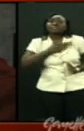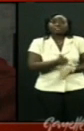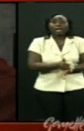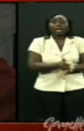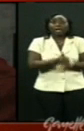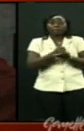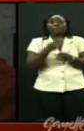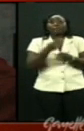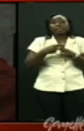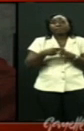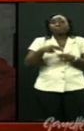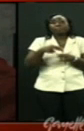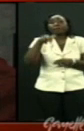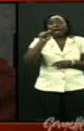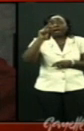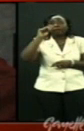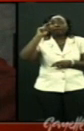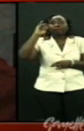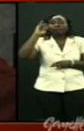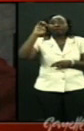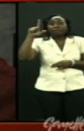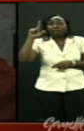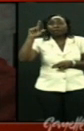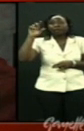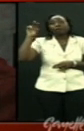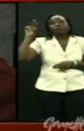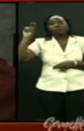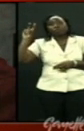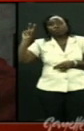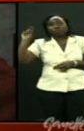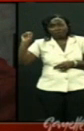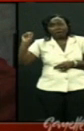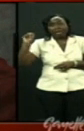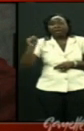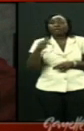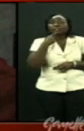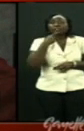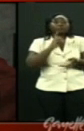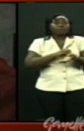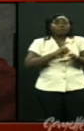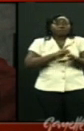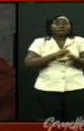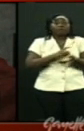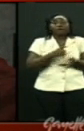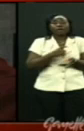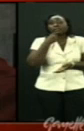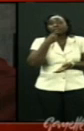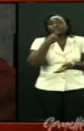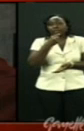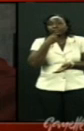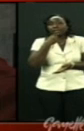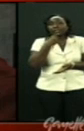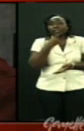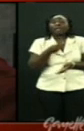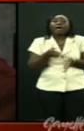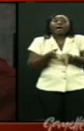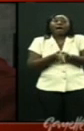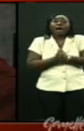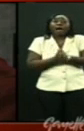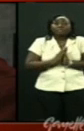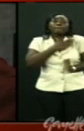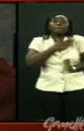Laurel, and he's warded at the surgical ward, like I said. His doctor, who is seeing about him now, Dr. Landra Smith. I am pleading